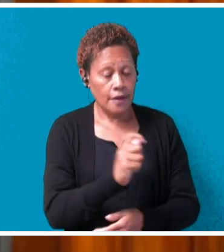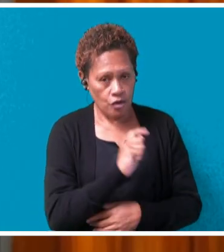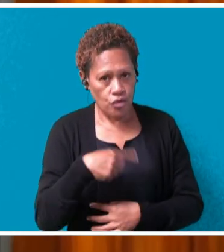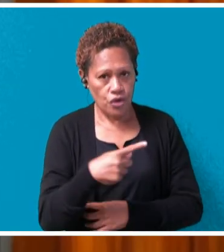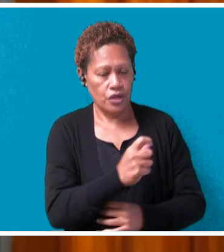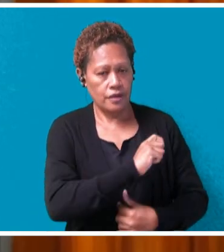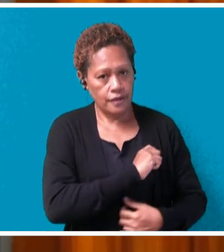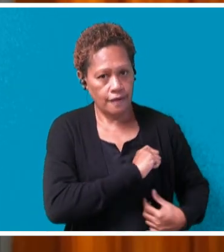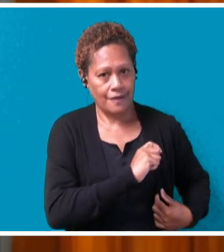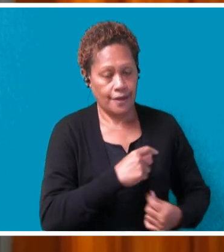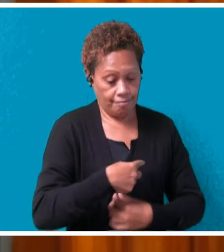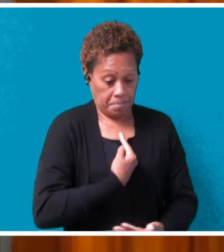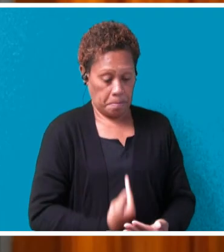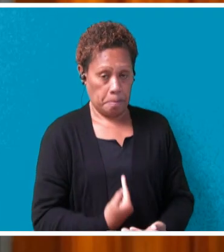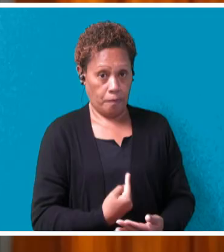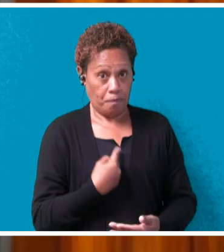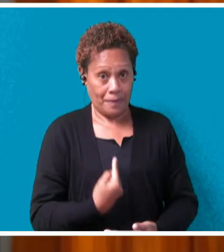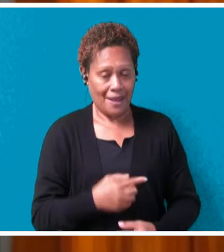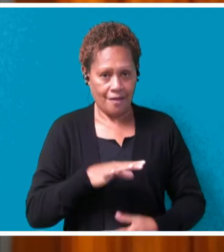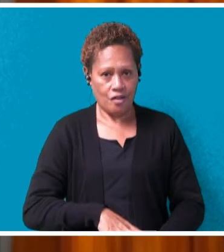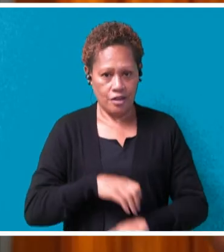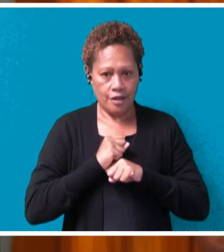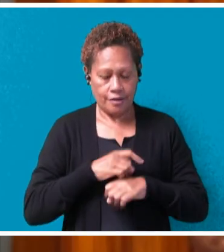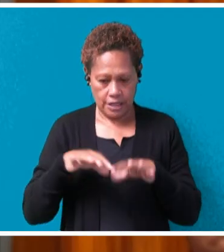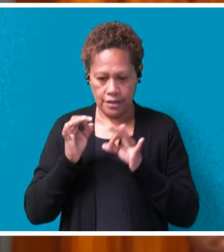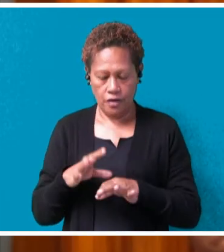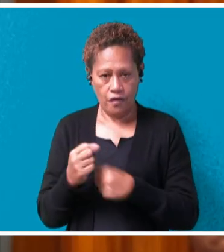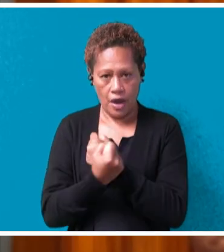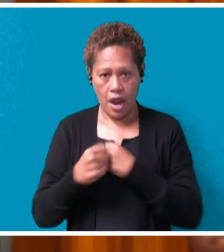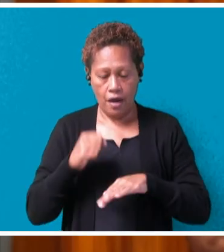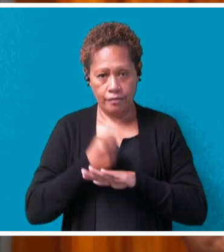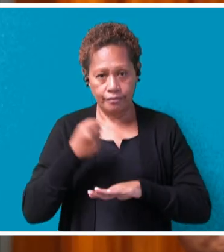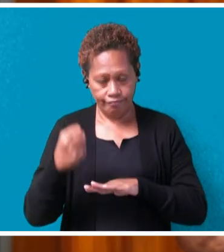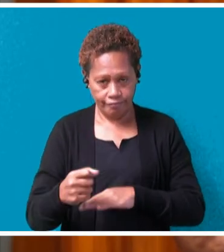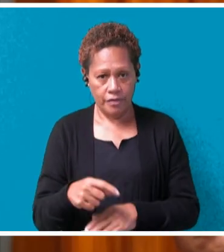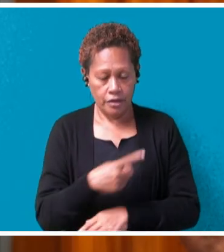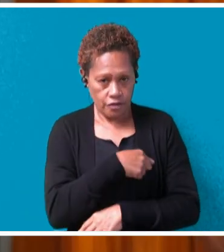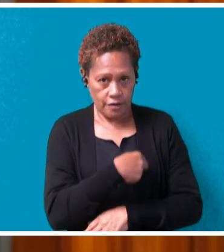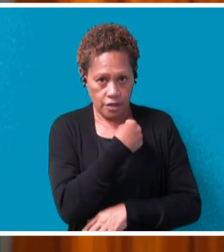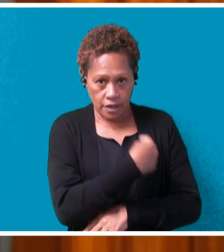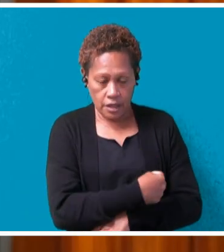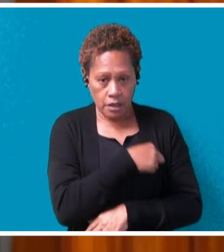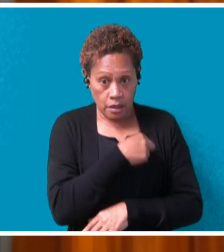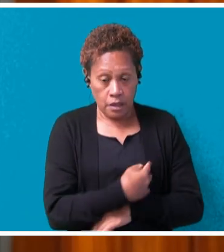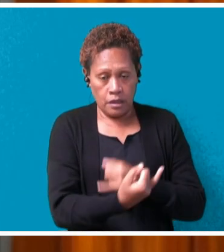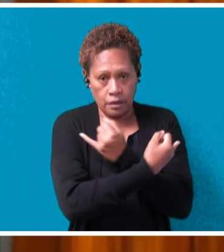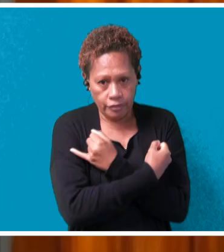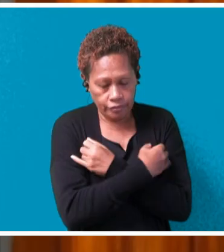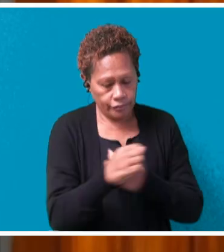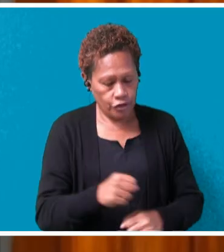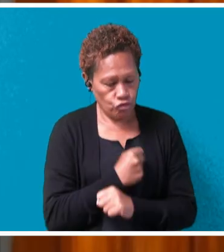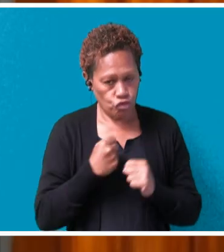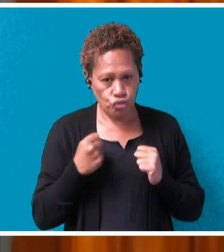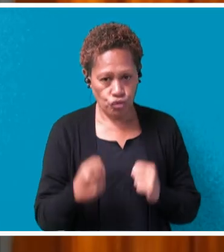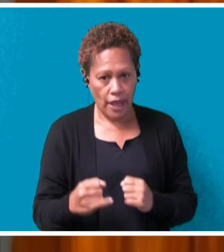Fiji and my confidence in the decision of our government. We remain committed to serving with integrity, strengthening our